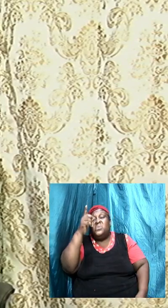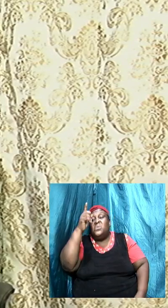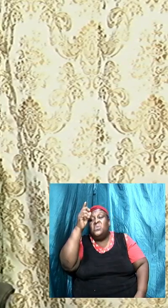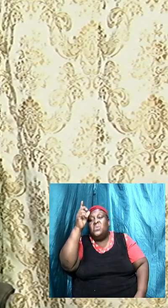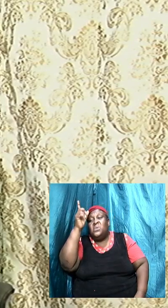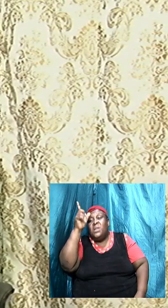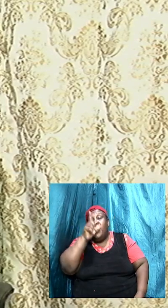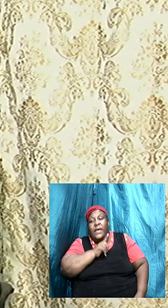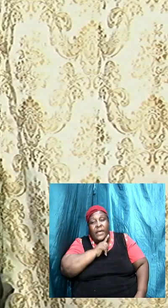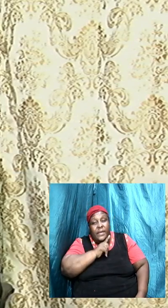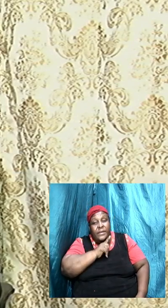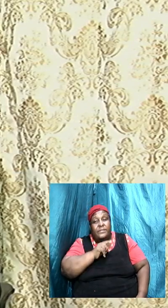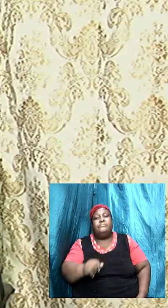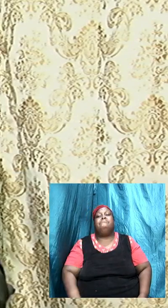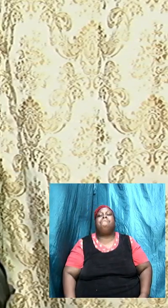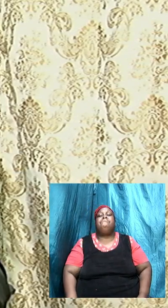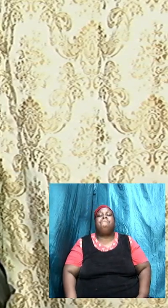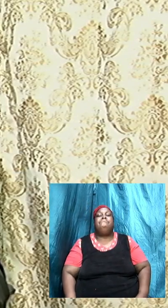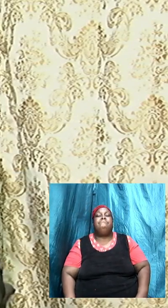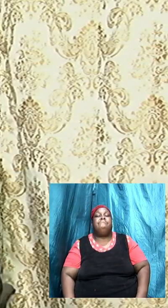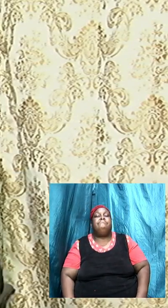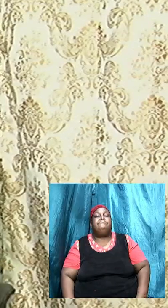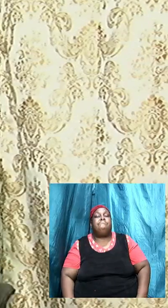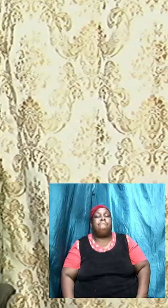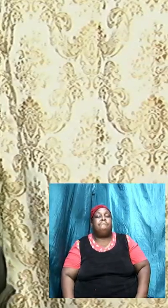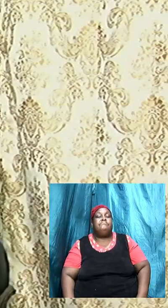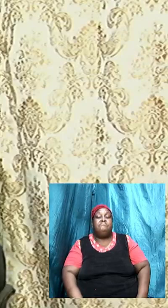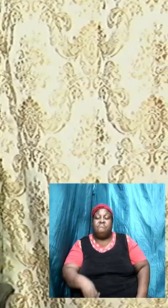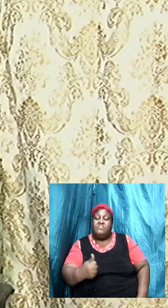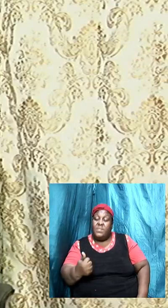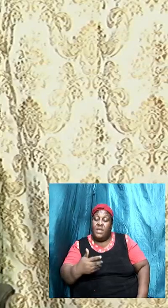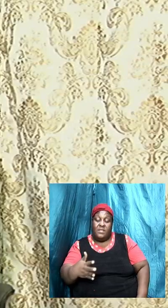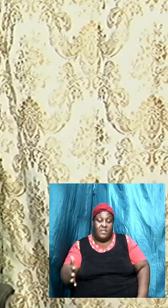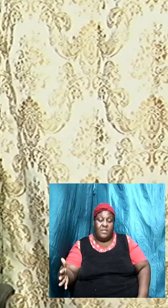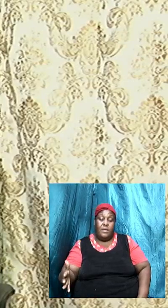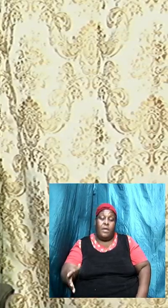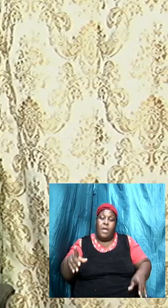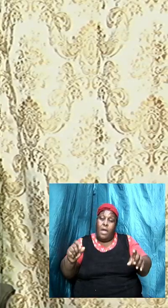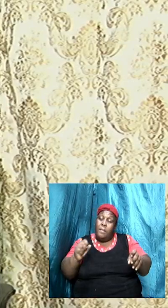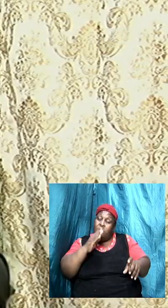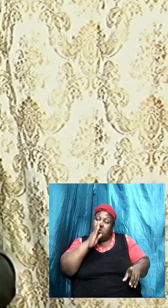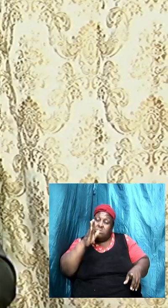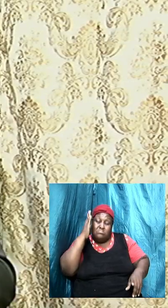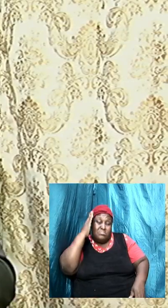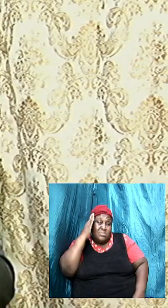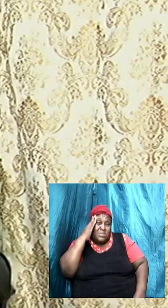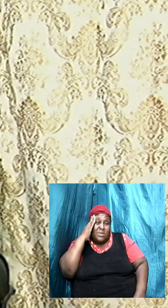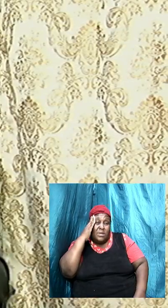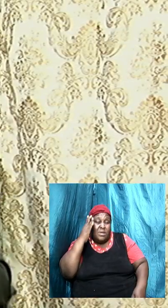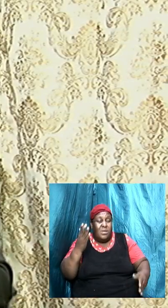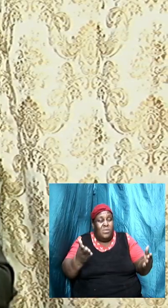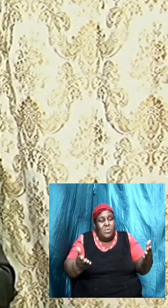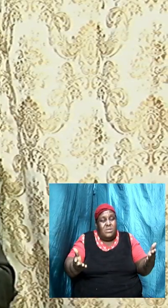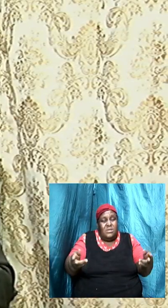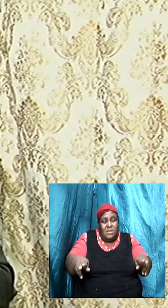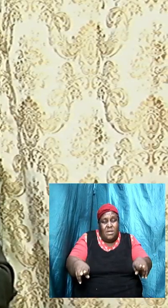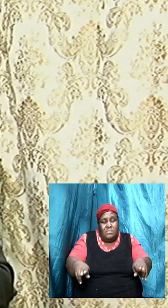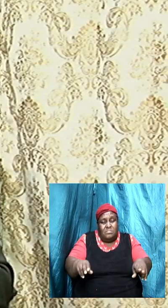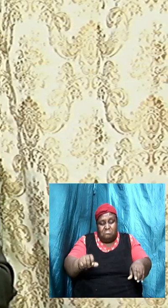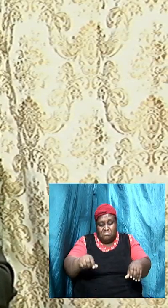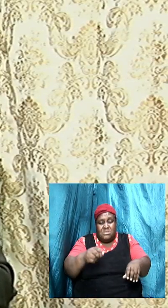Don't want to run ahead of myself. Just taking my time. Another thing that we must be aware of, what is happening in this time,